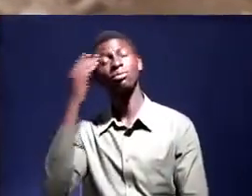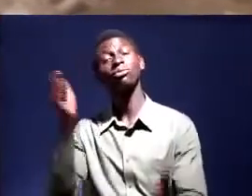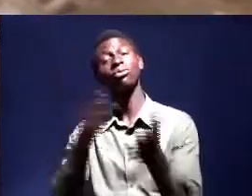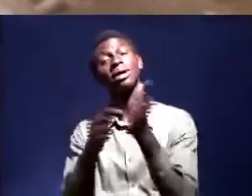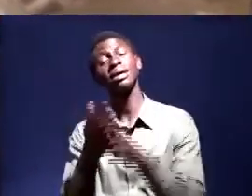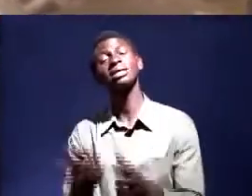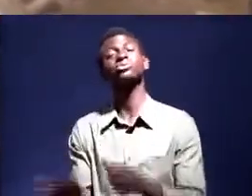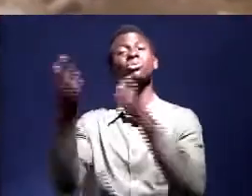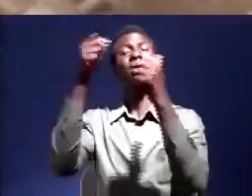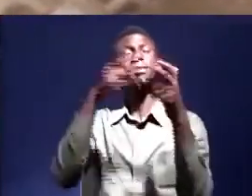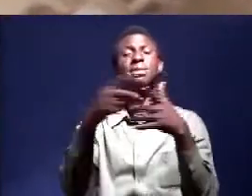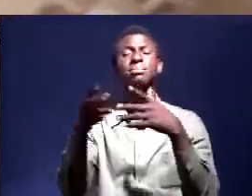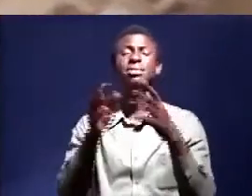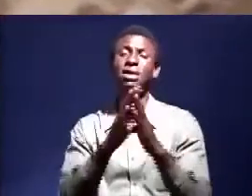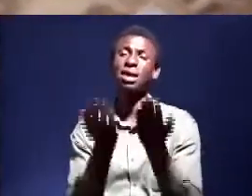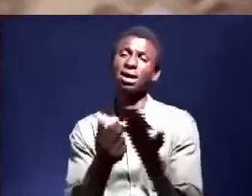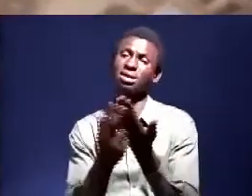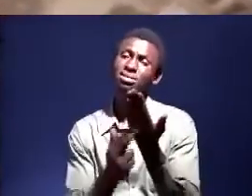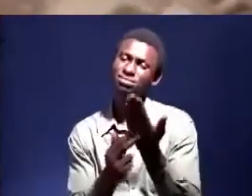a Sabbath keeper.